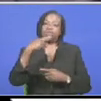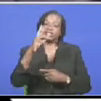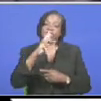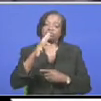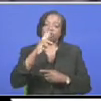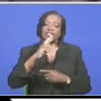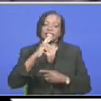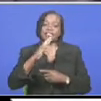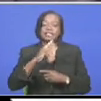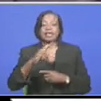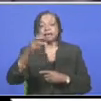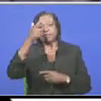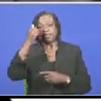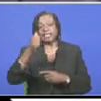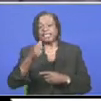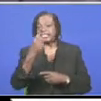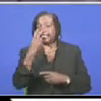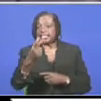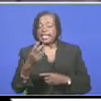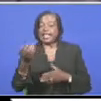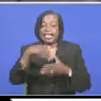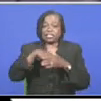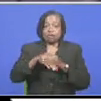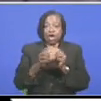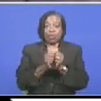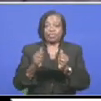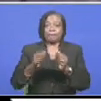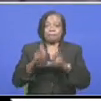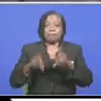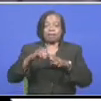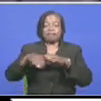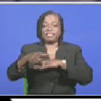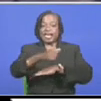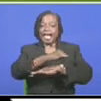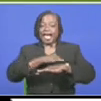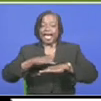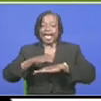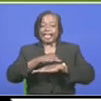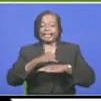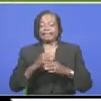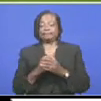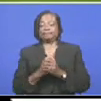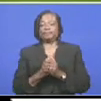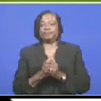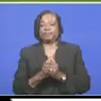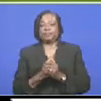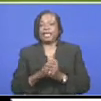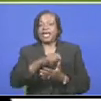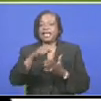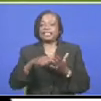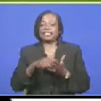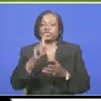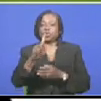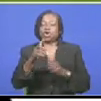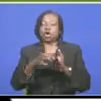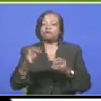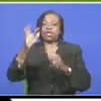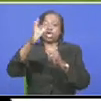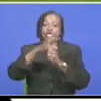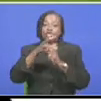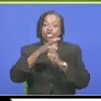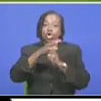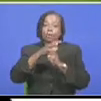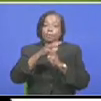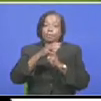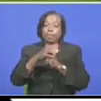resort, but the ability to go see the interaction of the island as they continue to sell clients to the destination. This is one of the top courses anywhere out there,